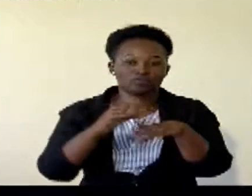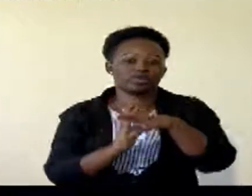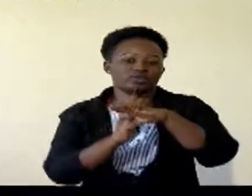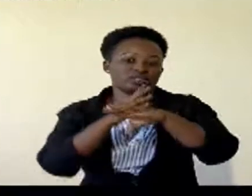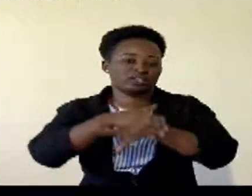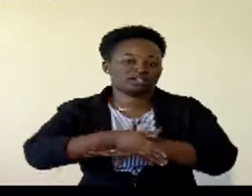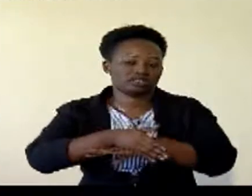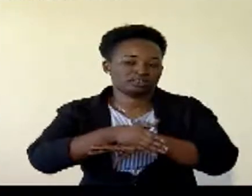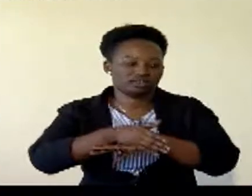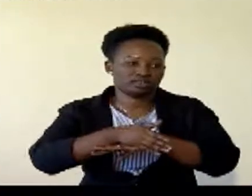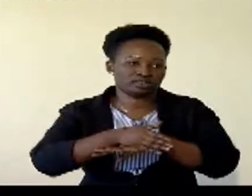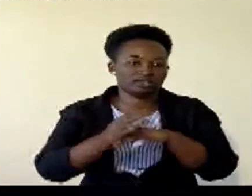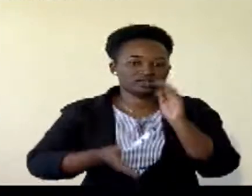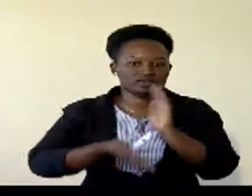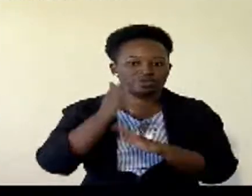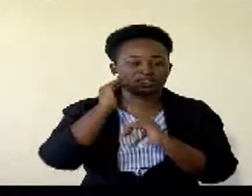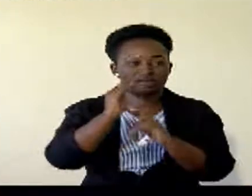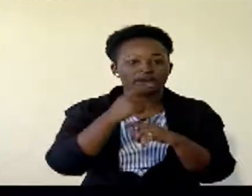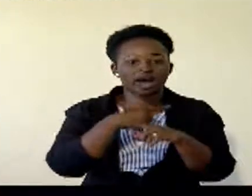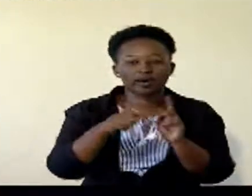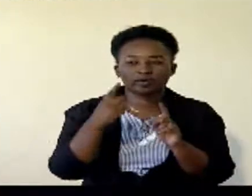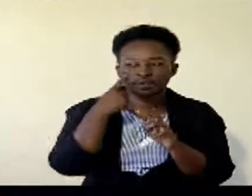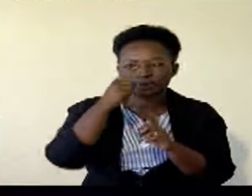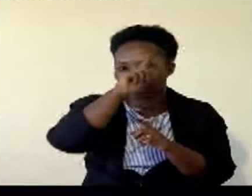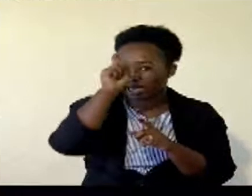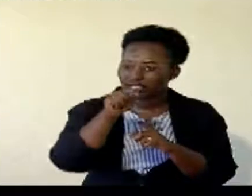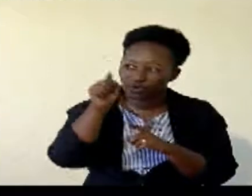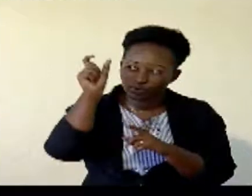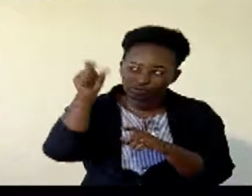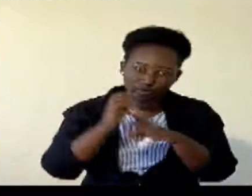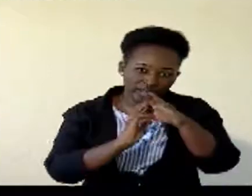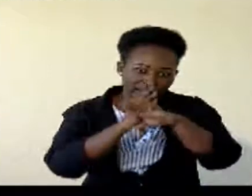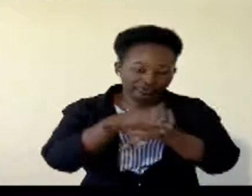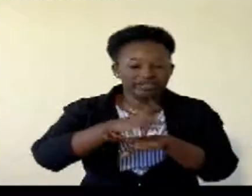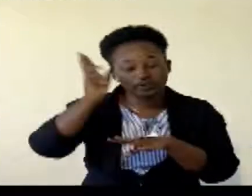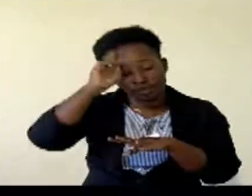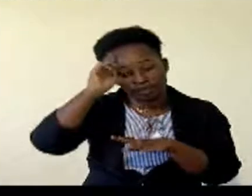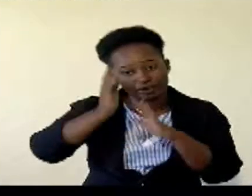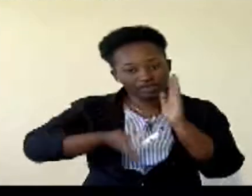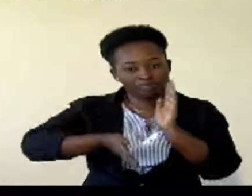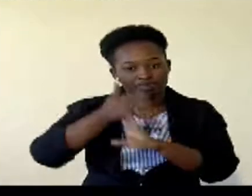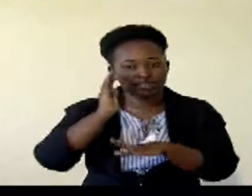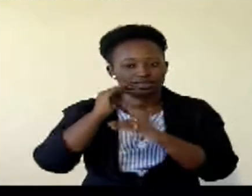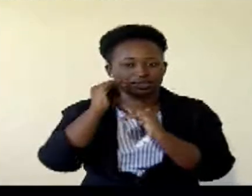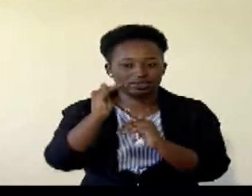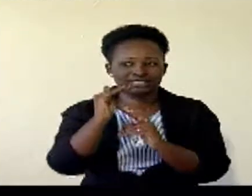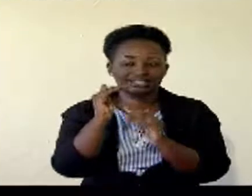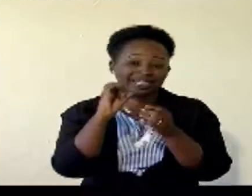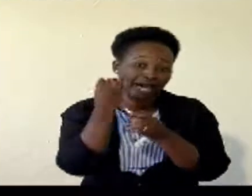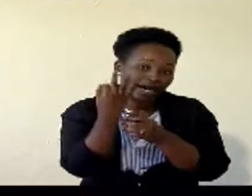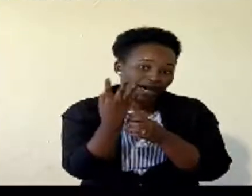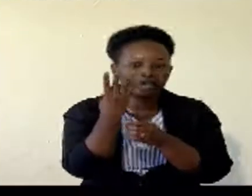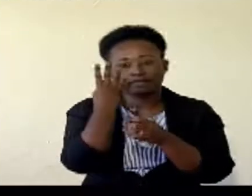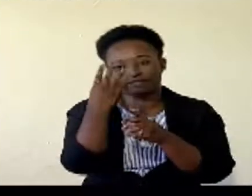speed limit. But now let us see whether he has exceeded the speed limit. Remember, the speed limit is 40 kilometers per